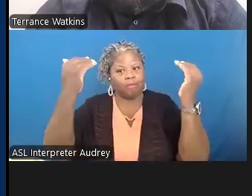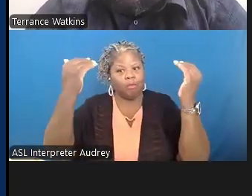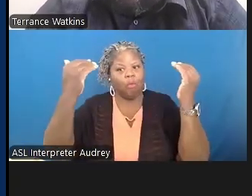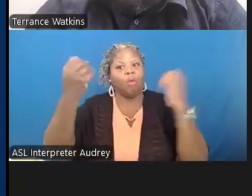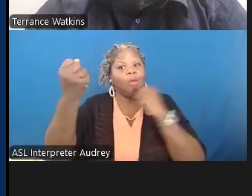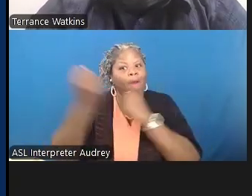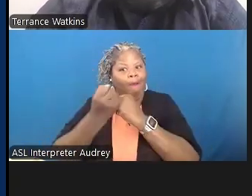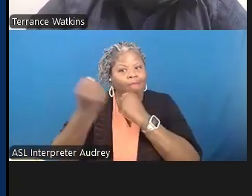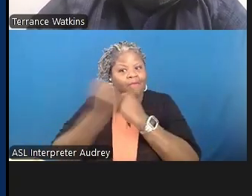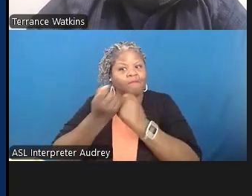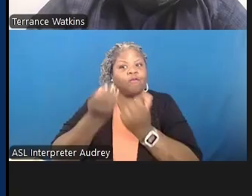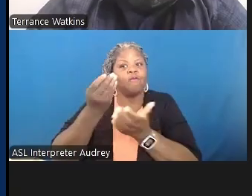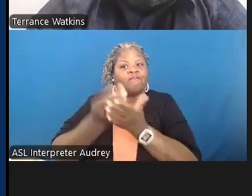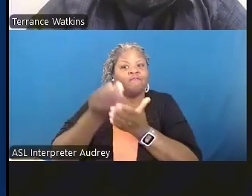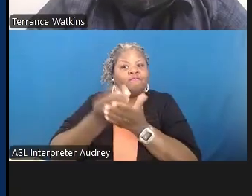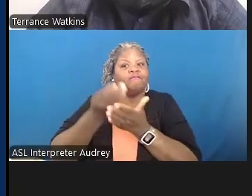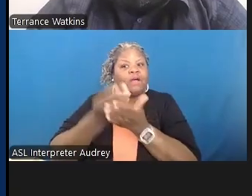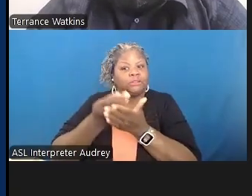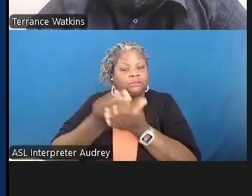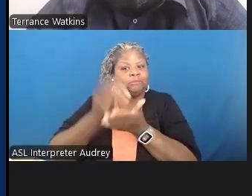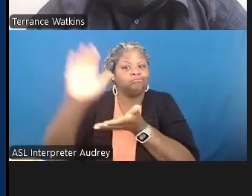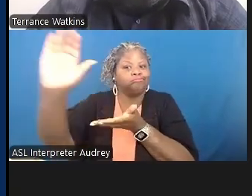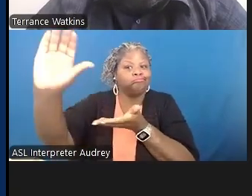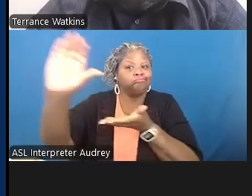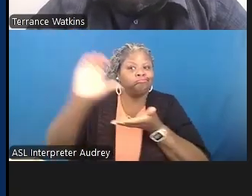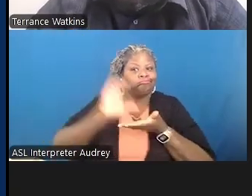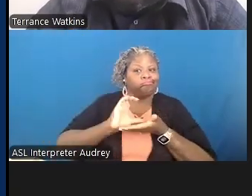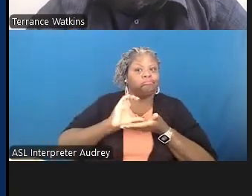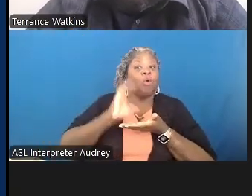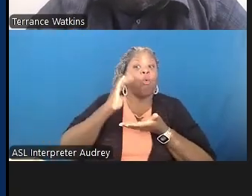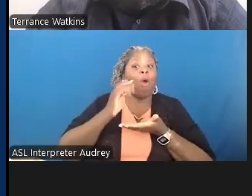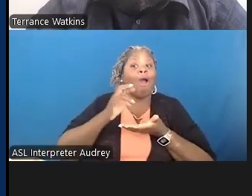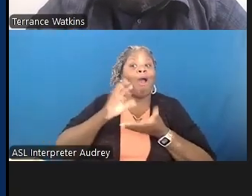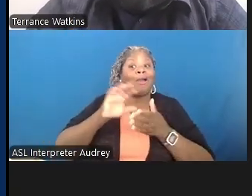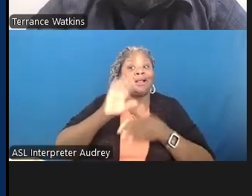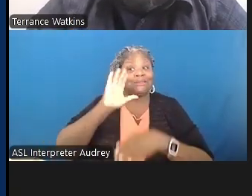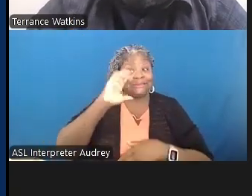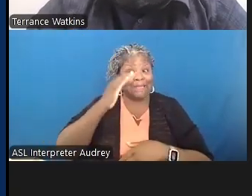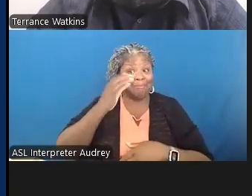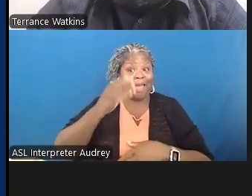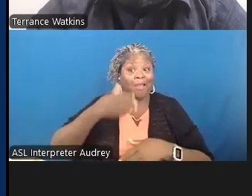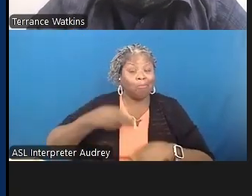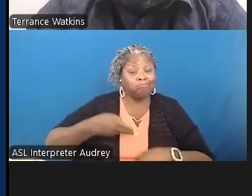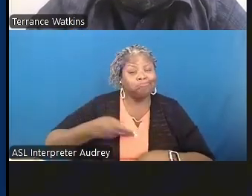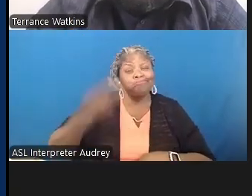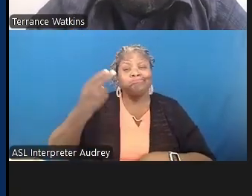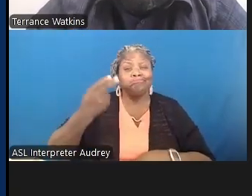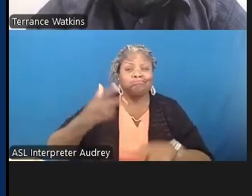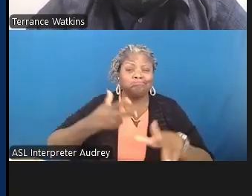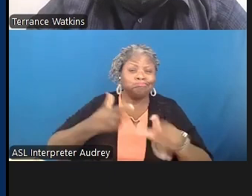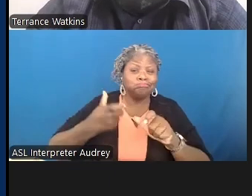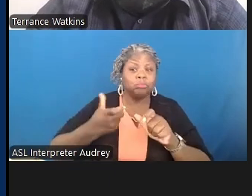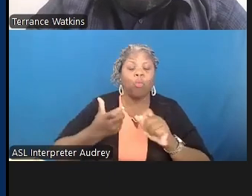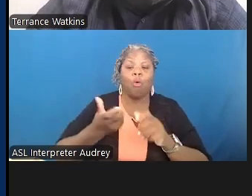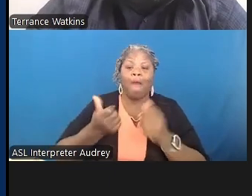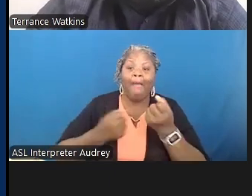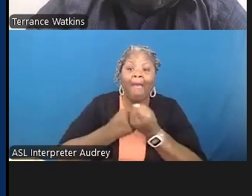housing. With the rapidly increasing rates of homelessness in the U.S., CCS will advocate for additional funding